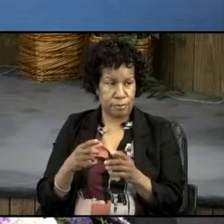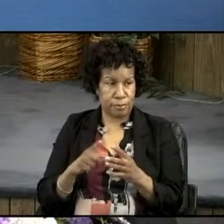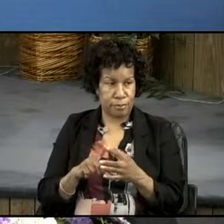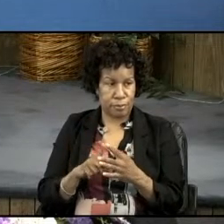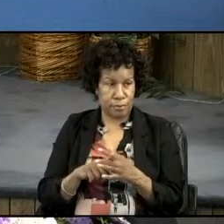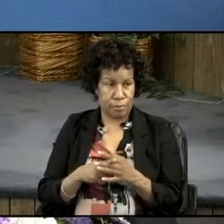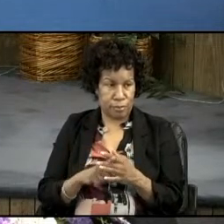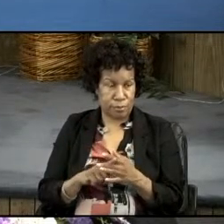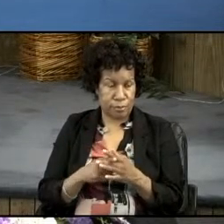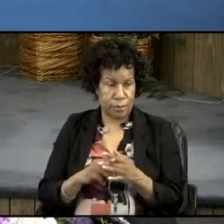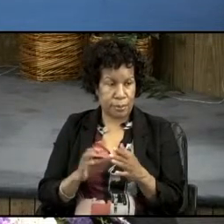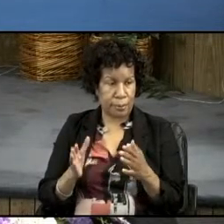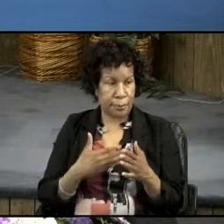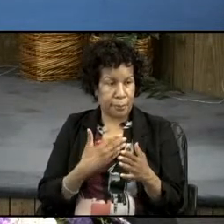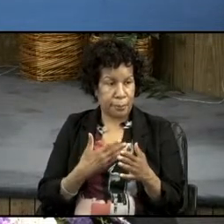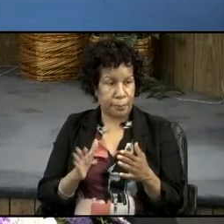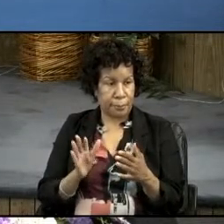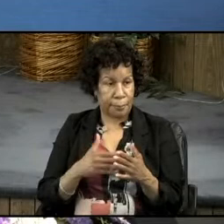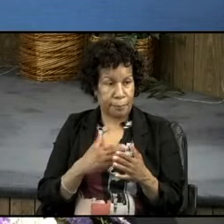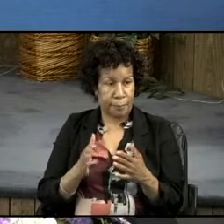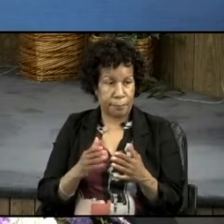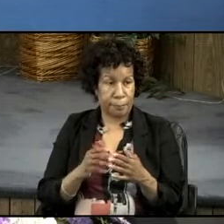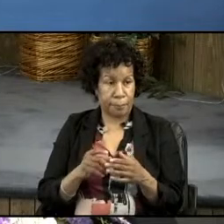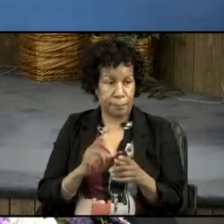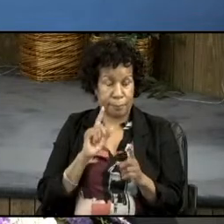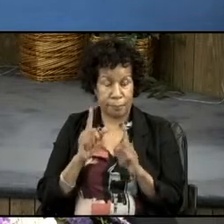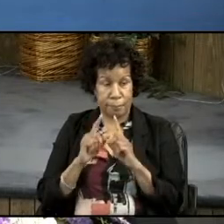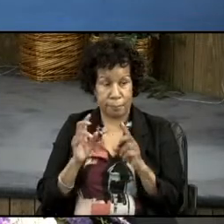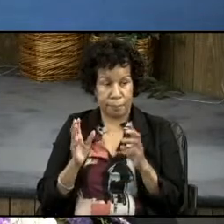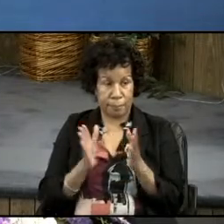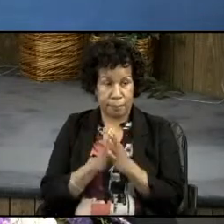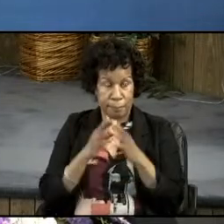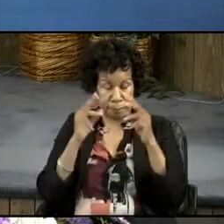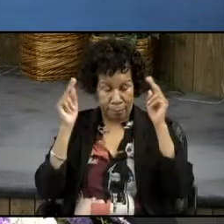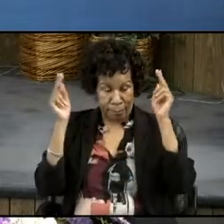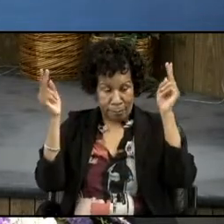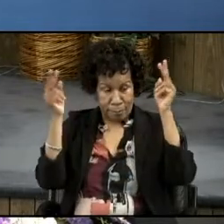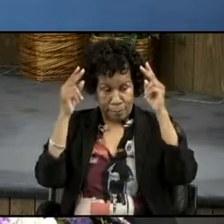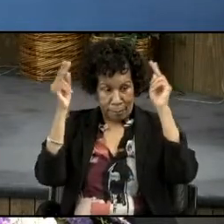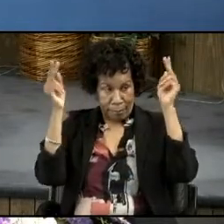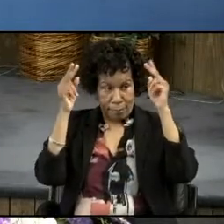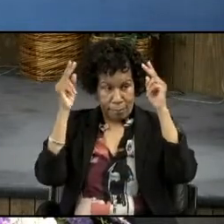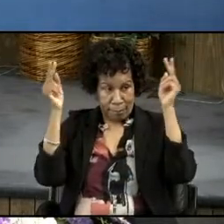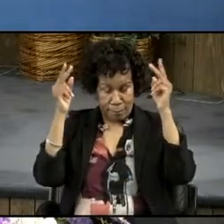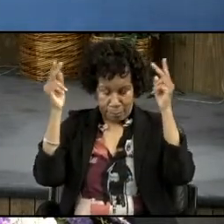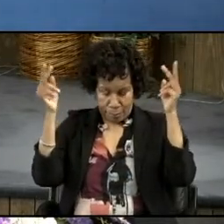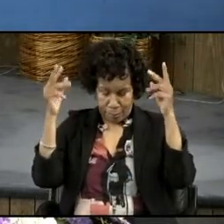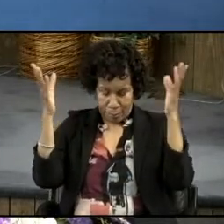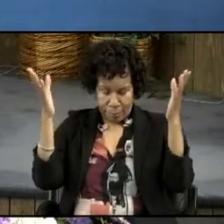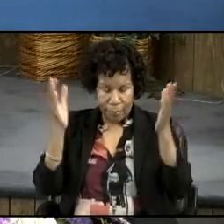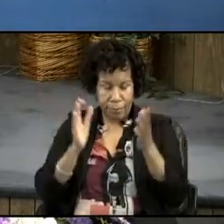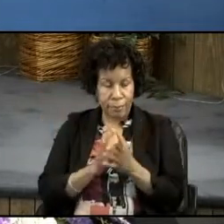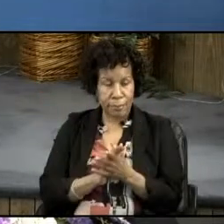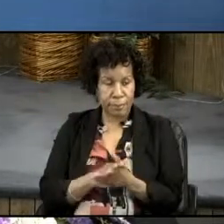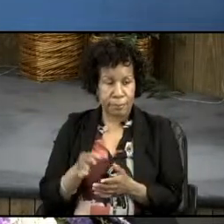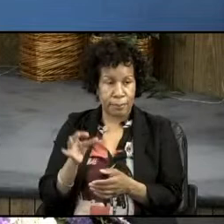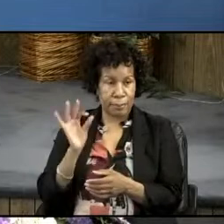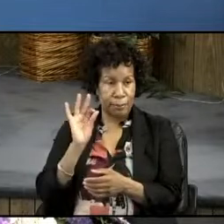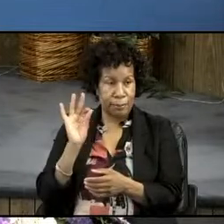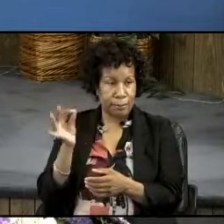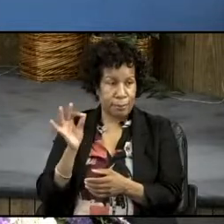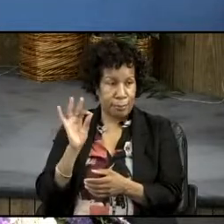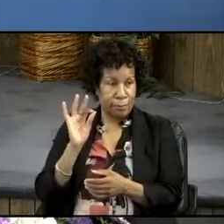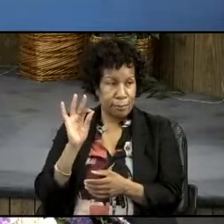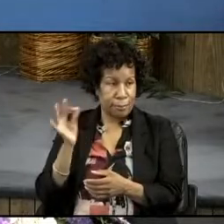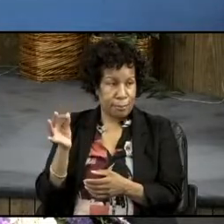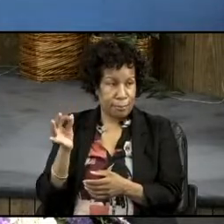Or somebody would just start saying, hallelujah, hallelujah. Hallelujah. And the preacher wouldn't say, did somebody